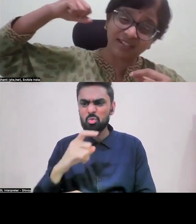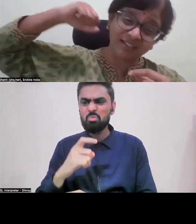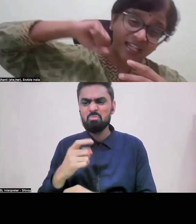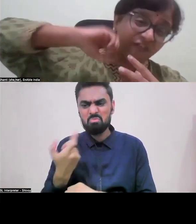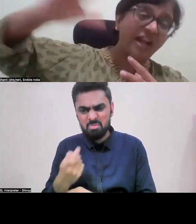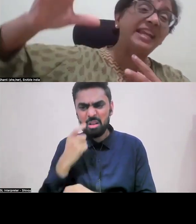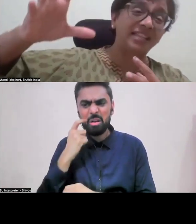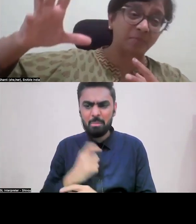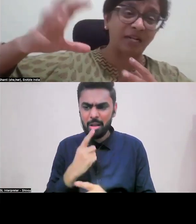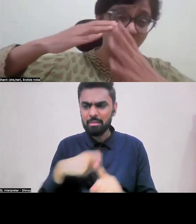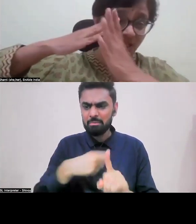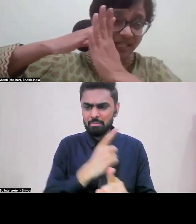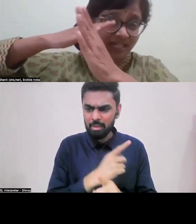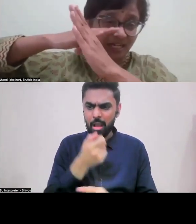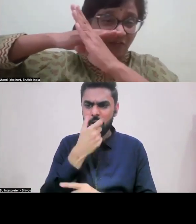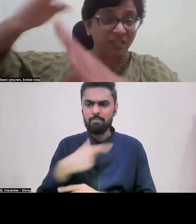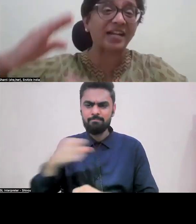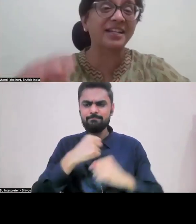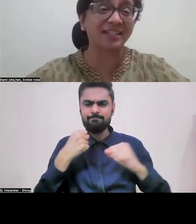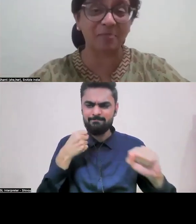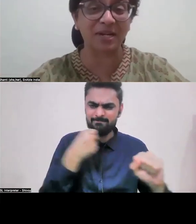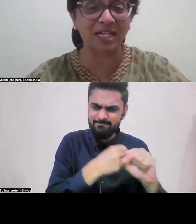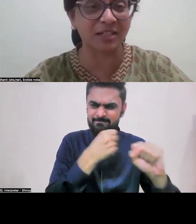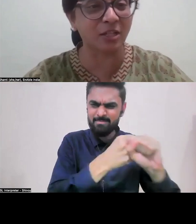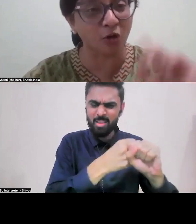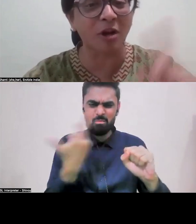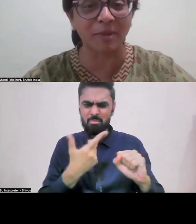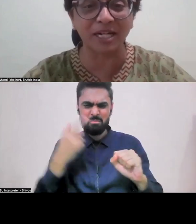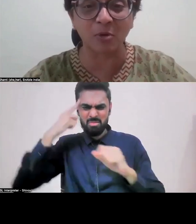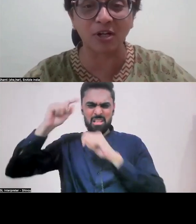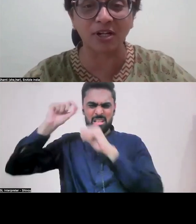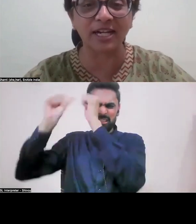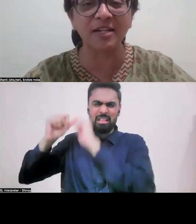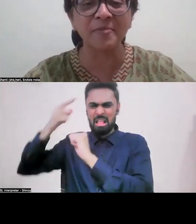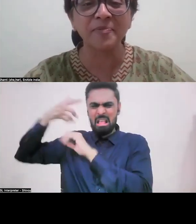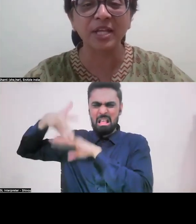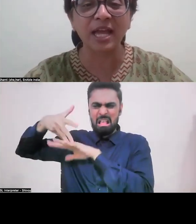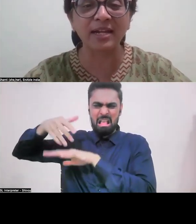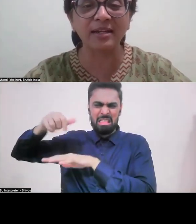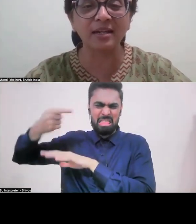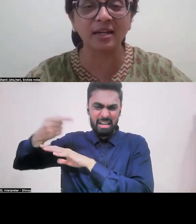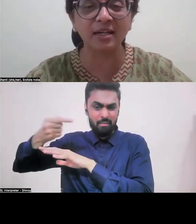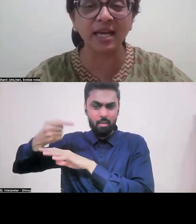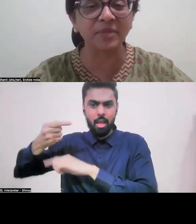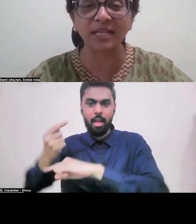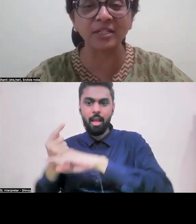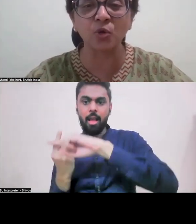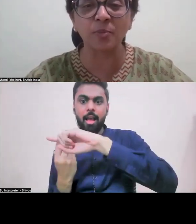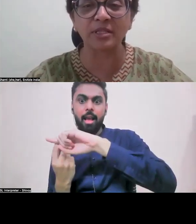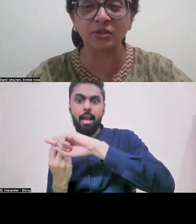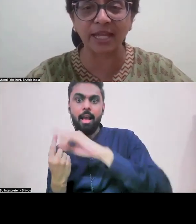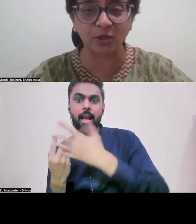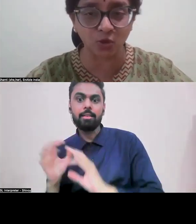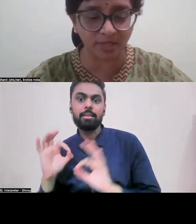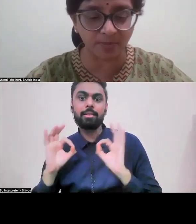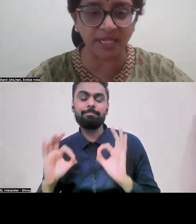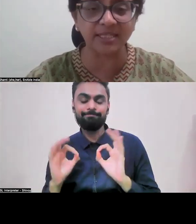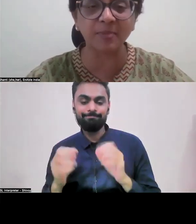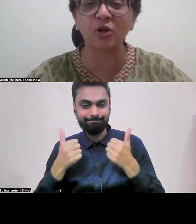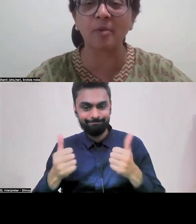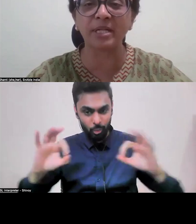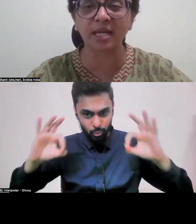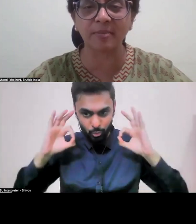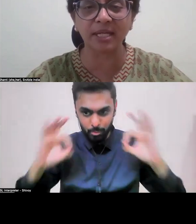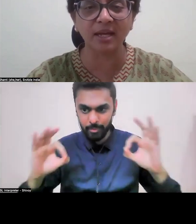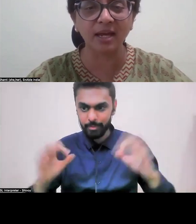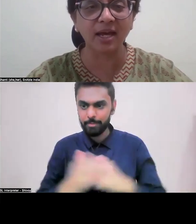of defied that mental model. They kind of rejected the wrong mental model, right? And I think super. Thank you so much. Please